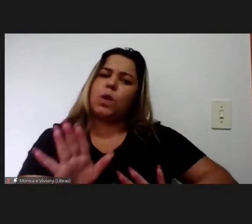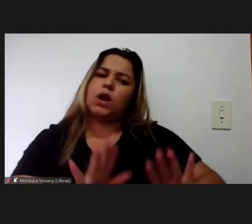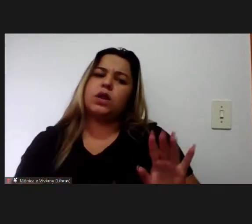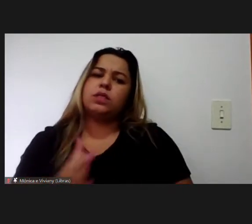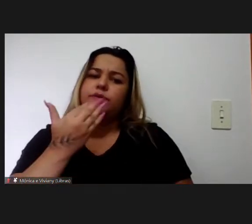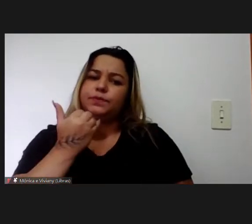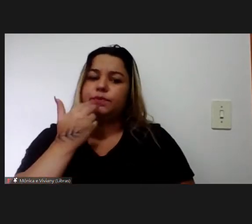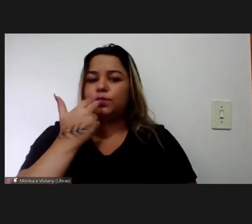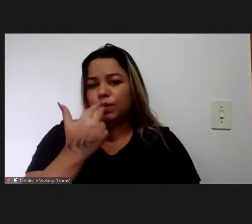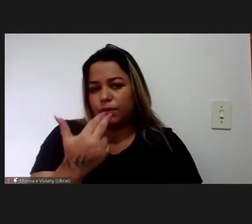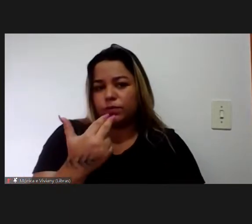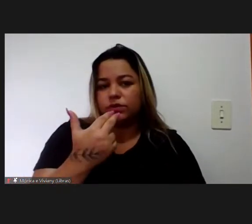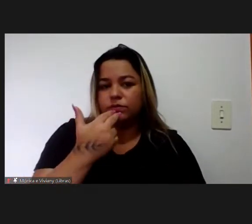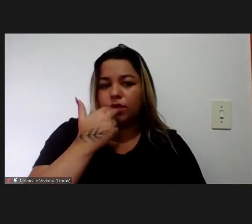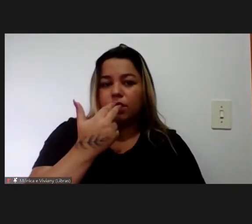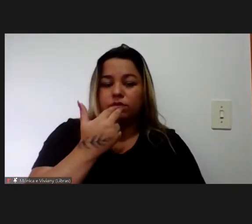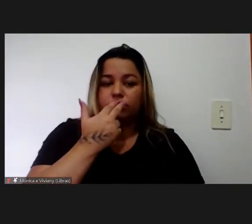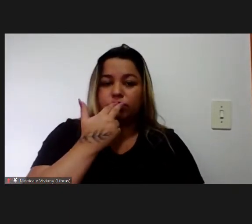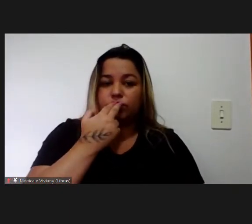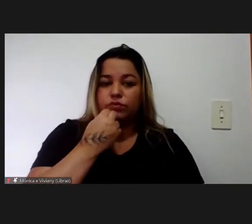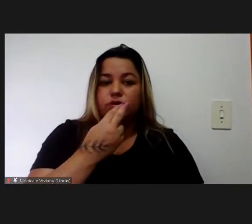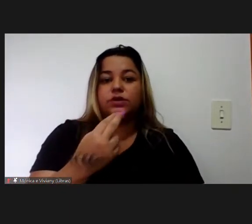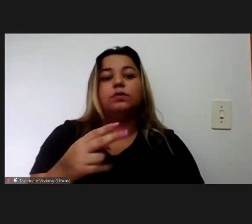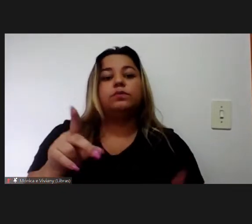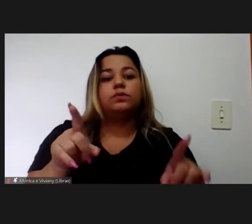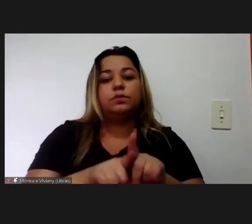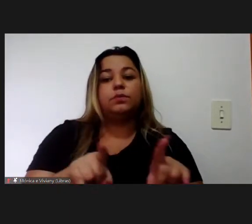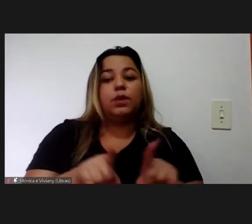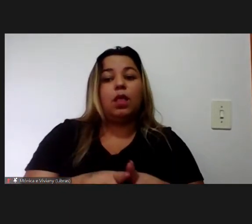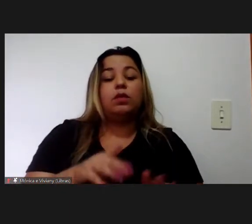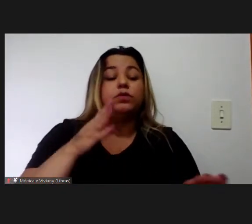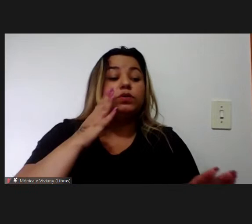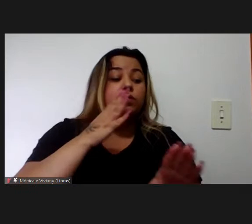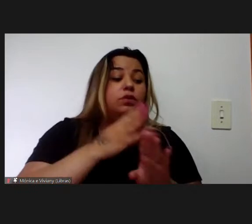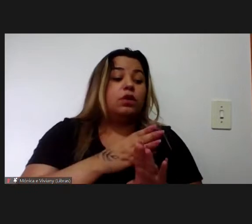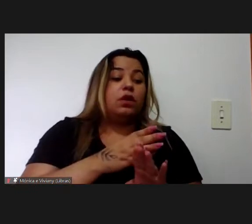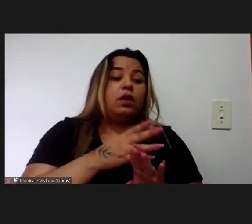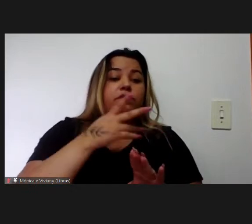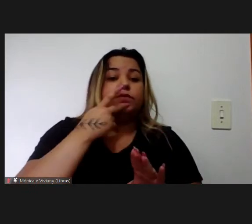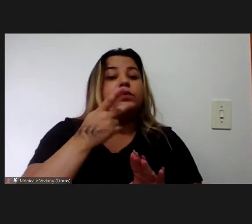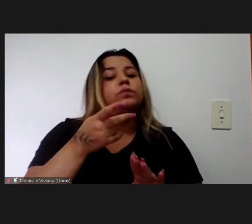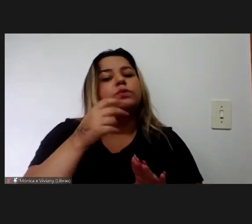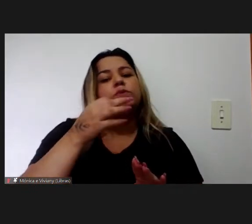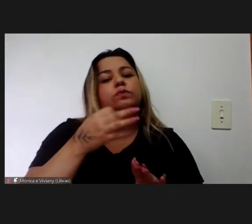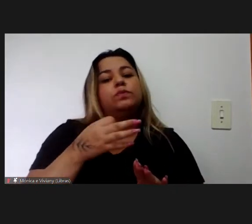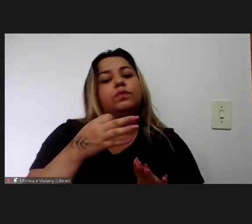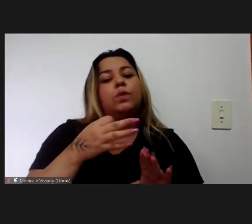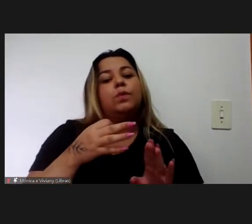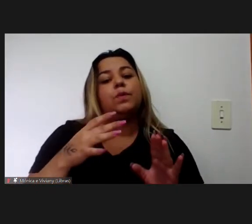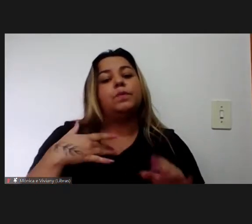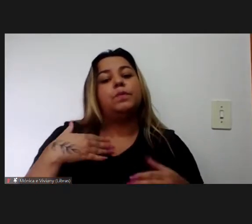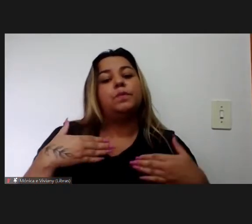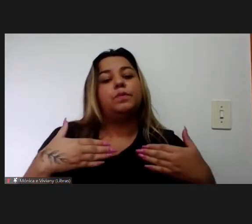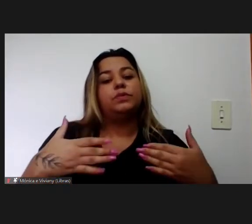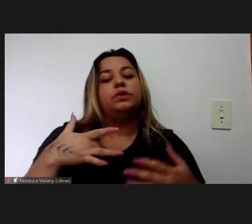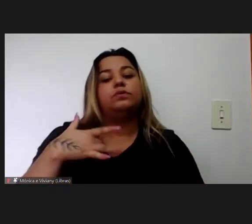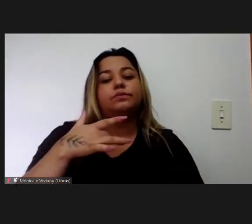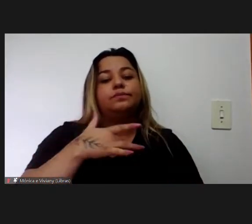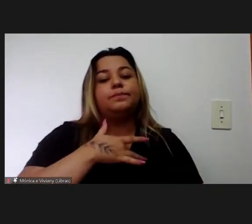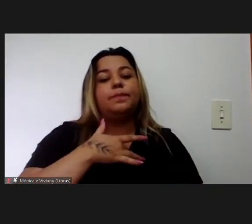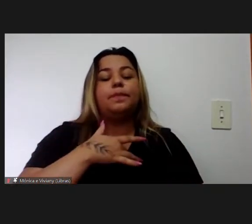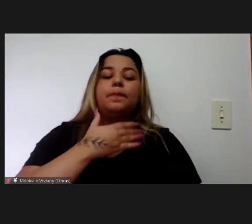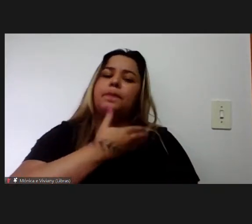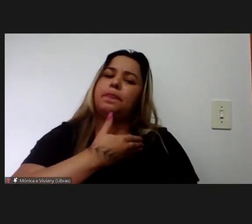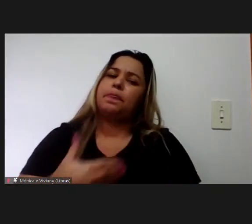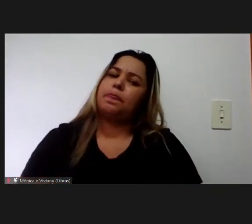positively the health and nutrition of the population. Since I arrived here, I always said that one of our main actions that the Ministry of